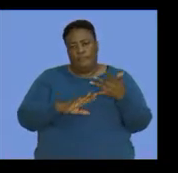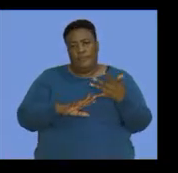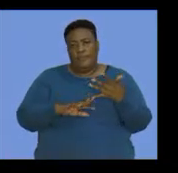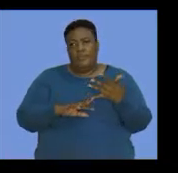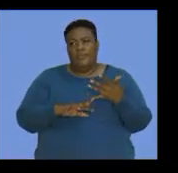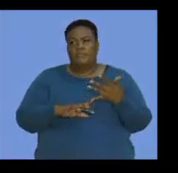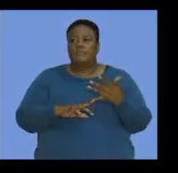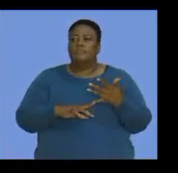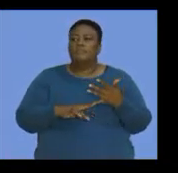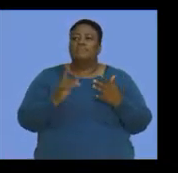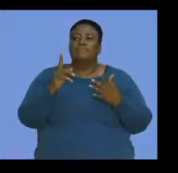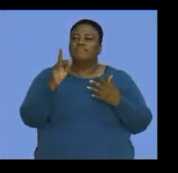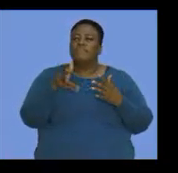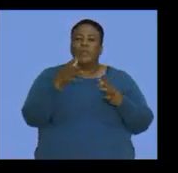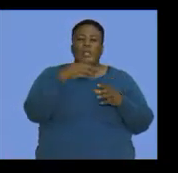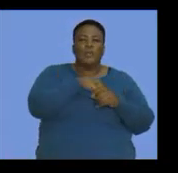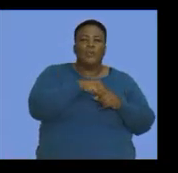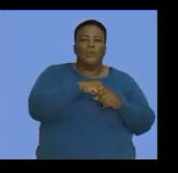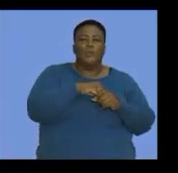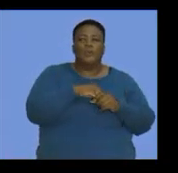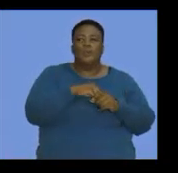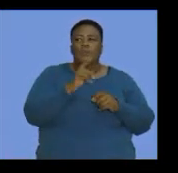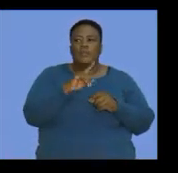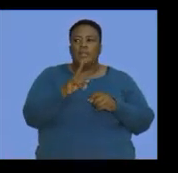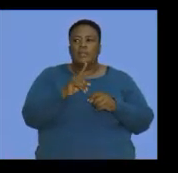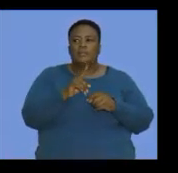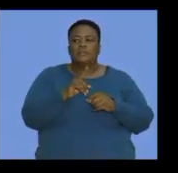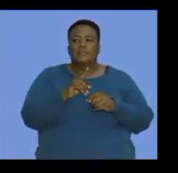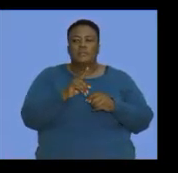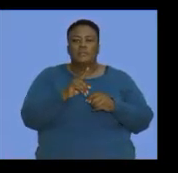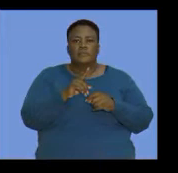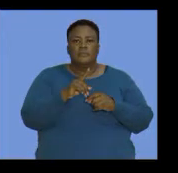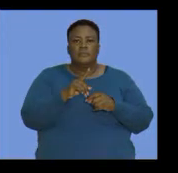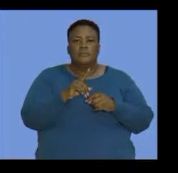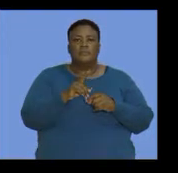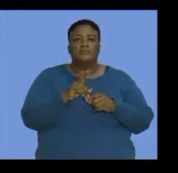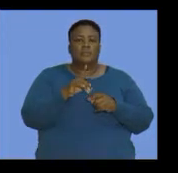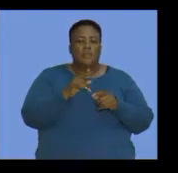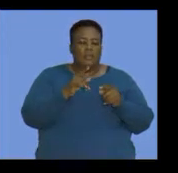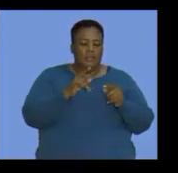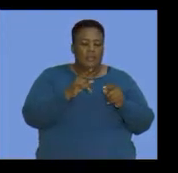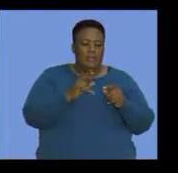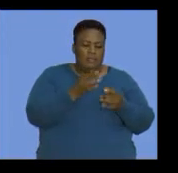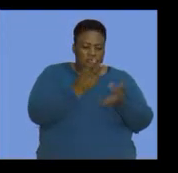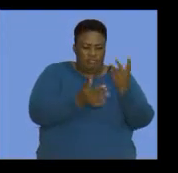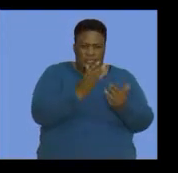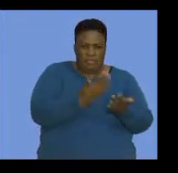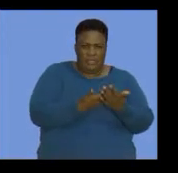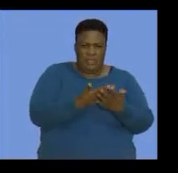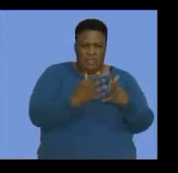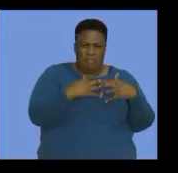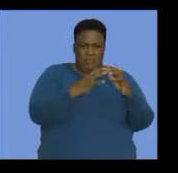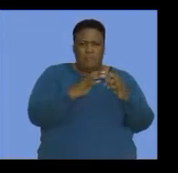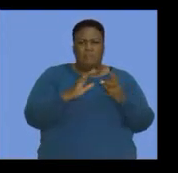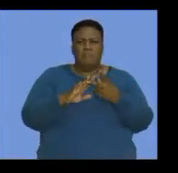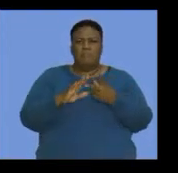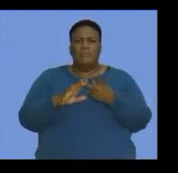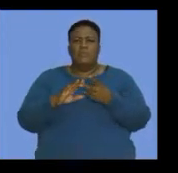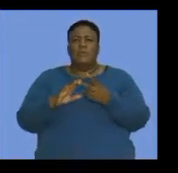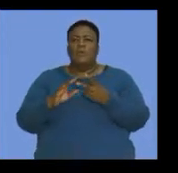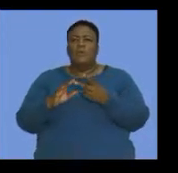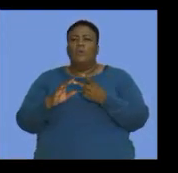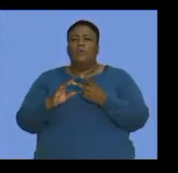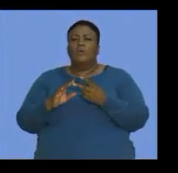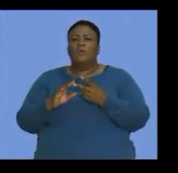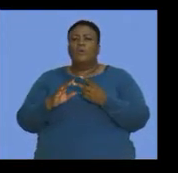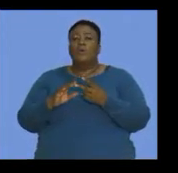properties. So these would include, they are able to be ignited, they are corrosive, or they